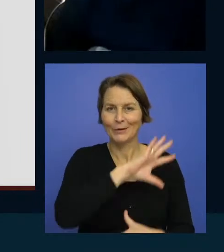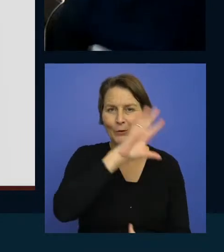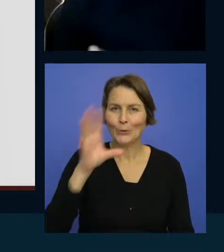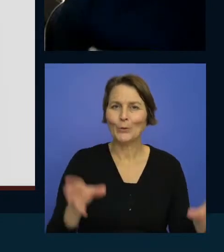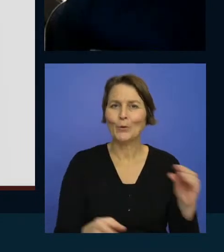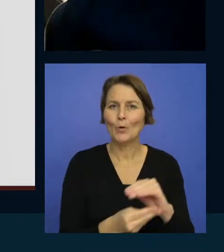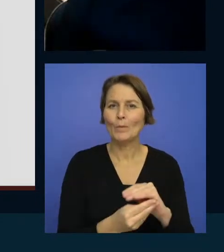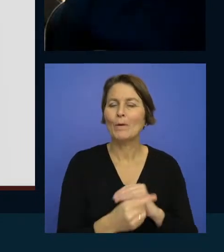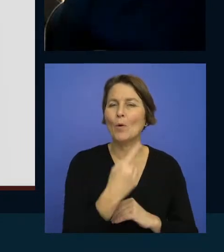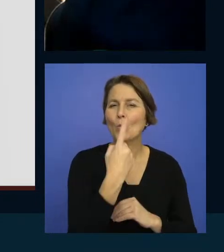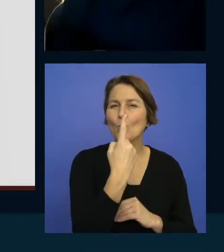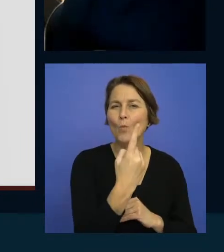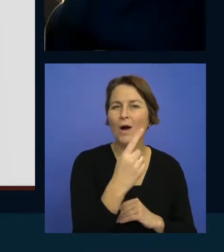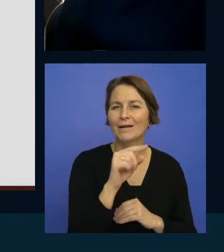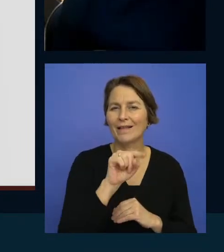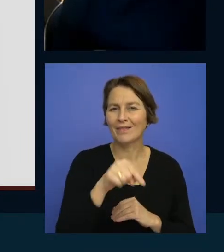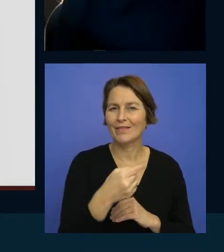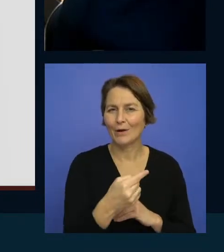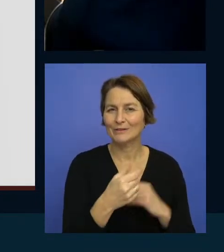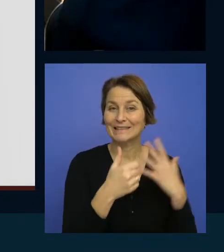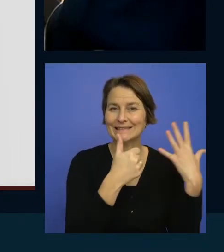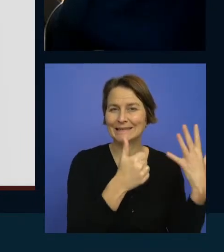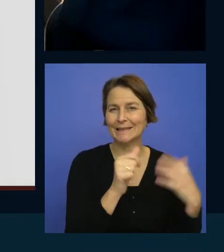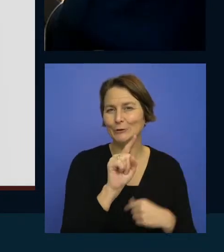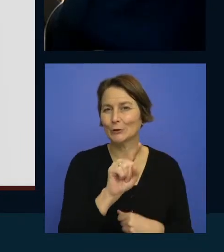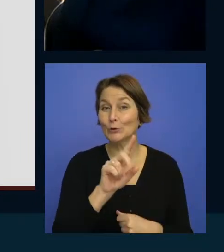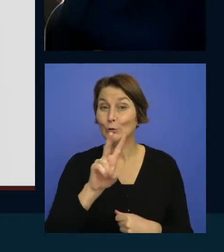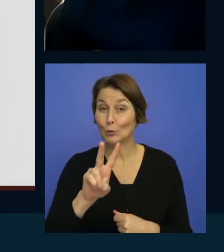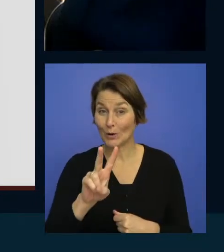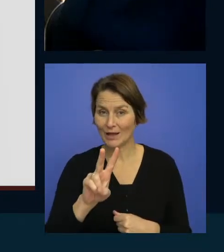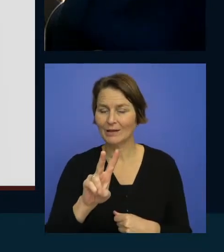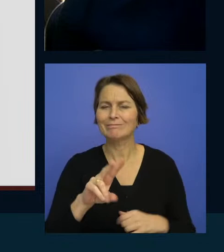1,612 active users and